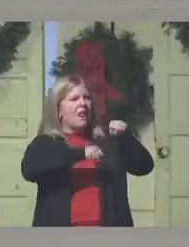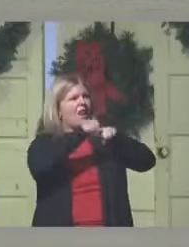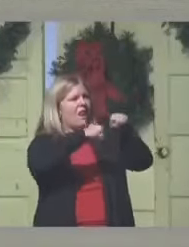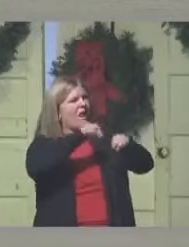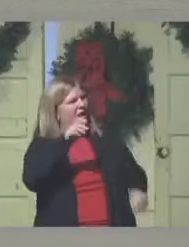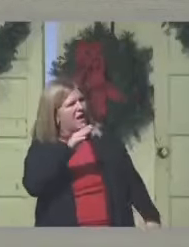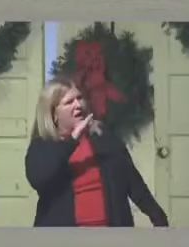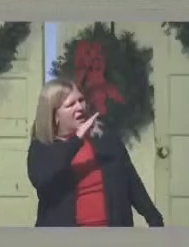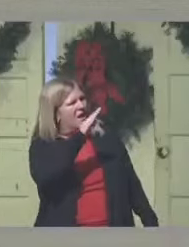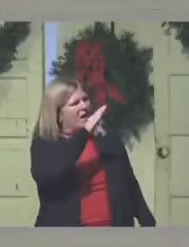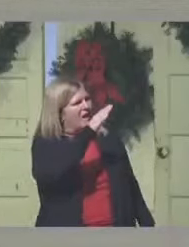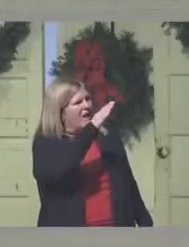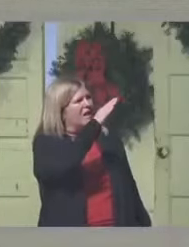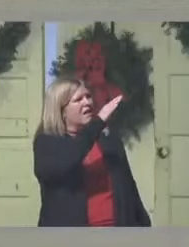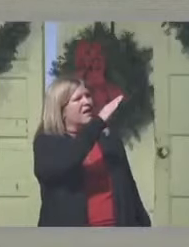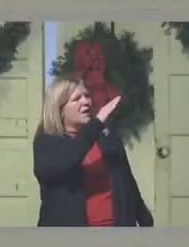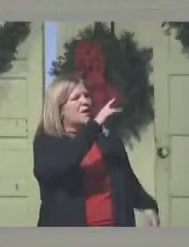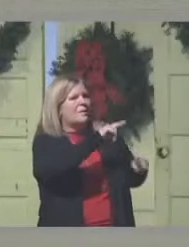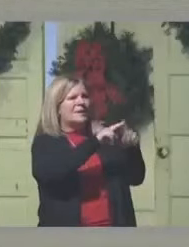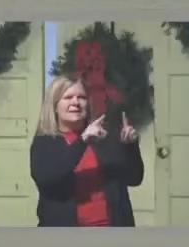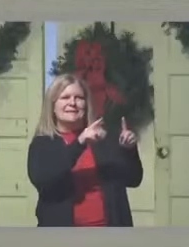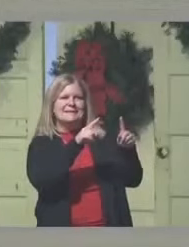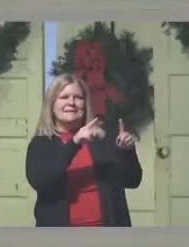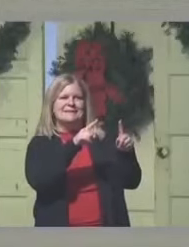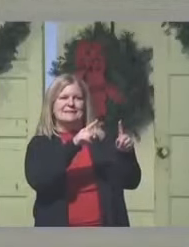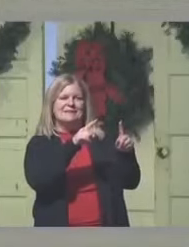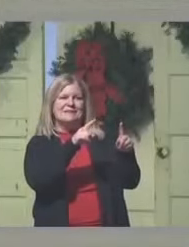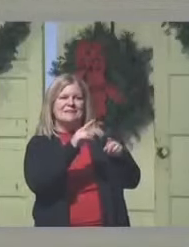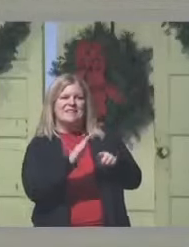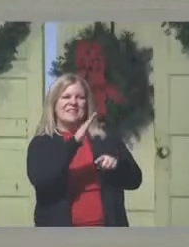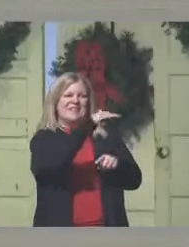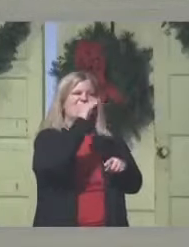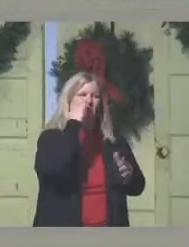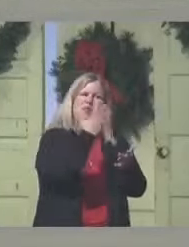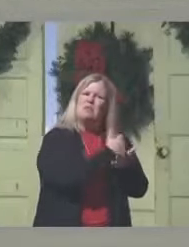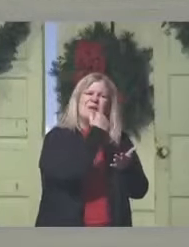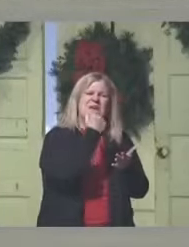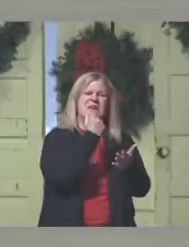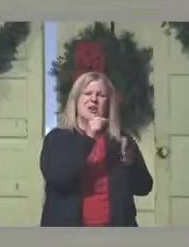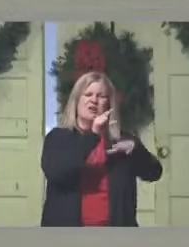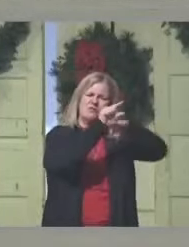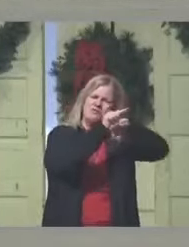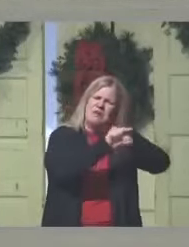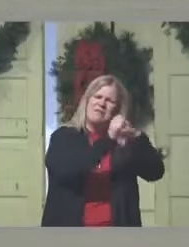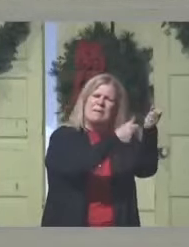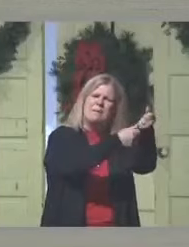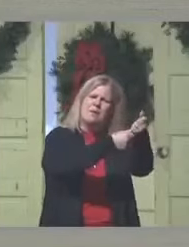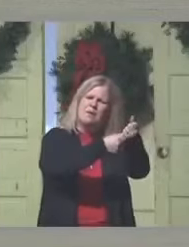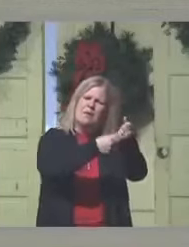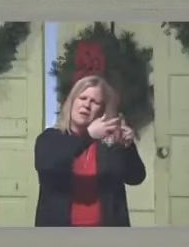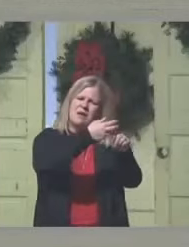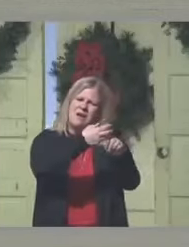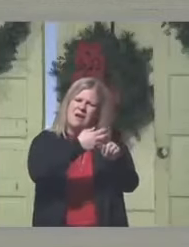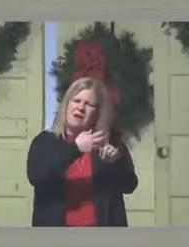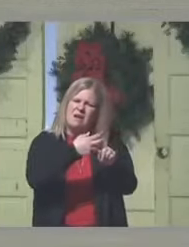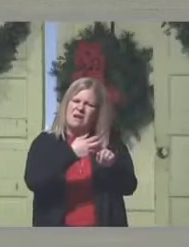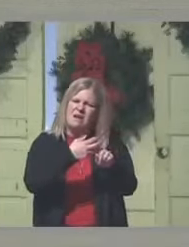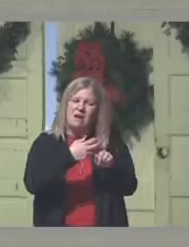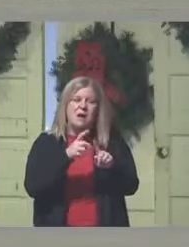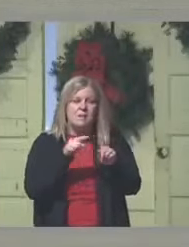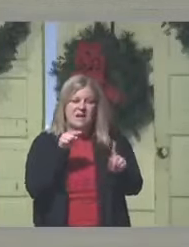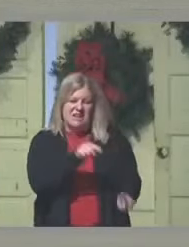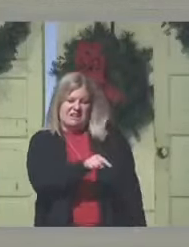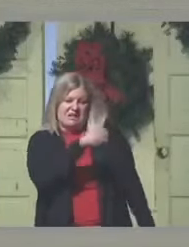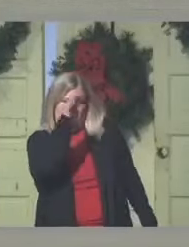hill. But at a certain point, the hill was going to win. Gravity's pulling him down. He's slowing down, but without him knowing